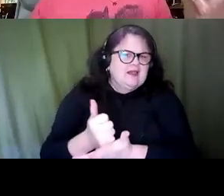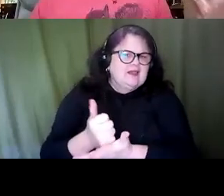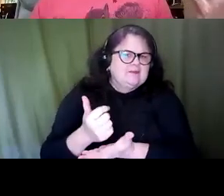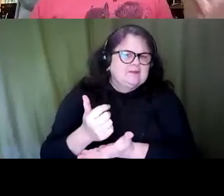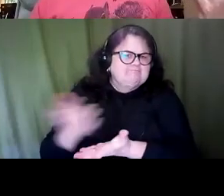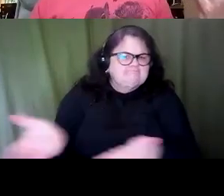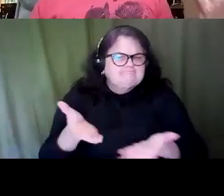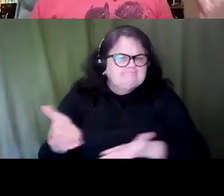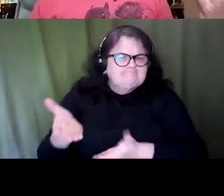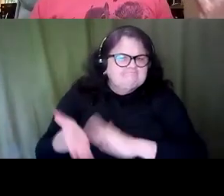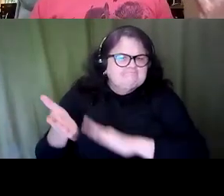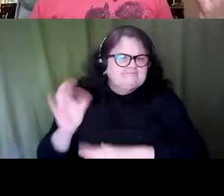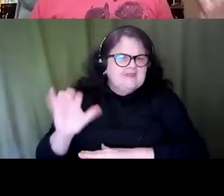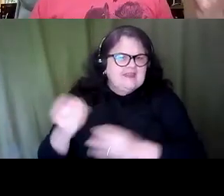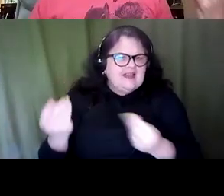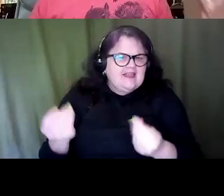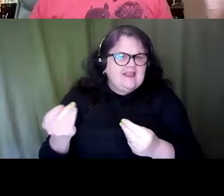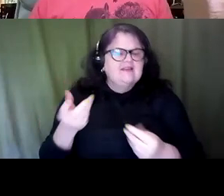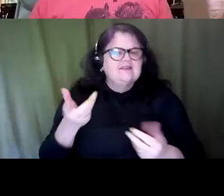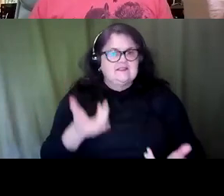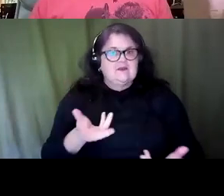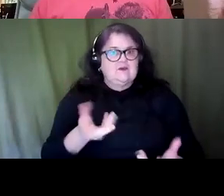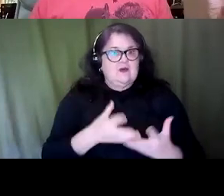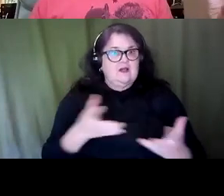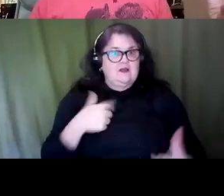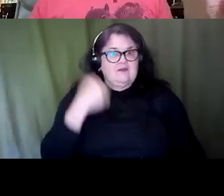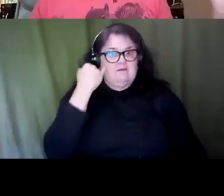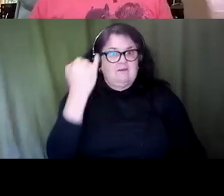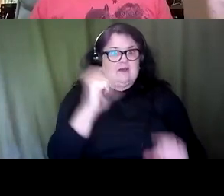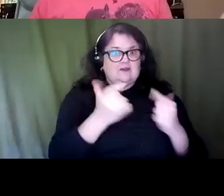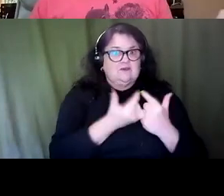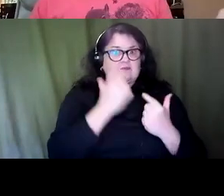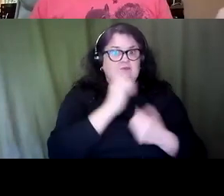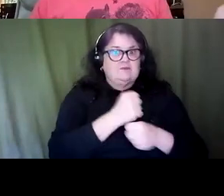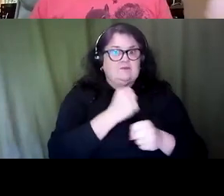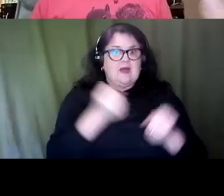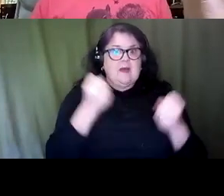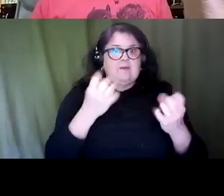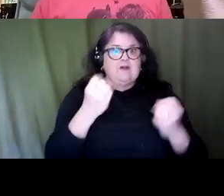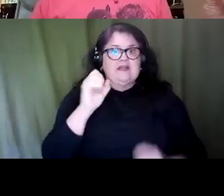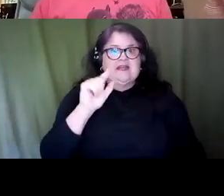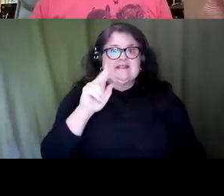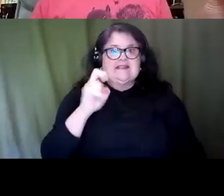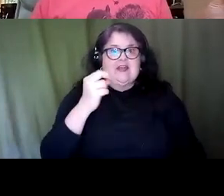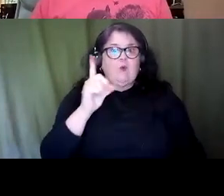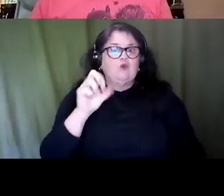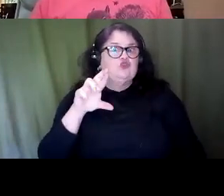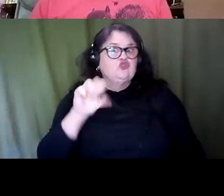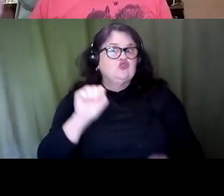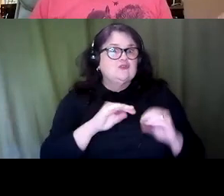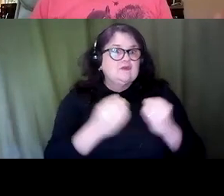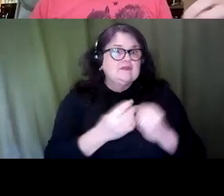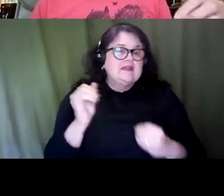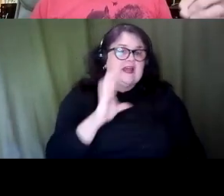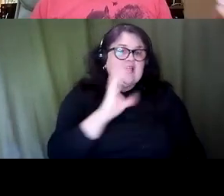land. And so a lot of what I imagine groups will do is create multi-stakeholder organizations, like it could be cooperatives